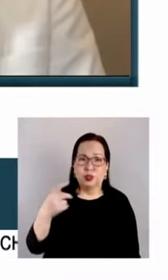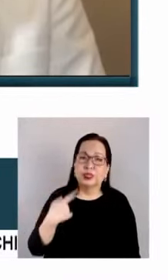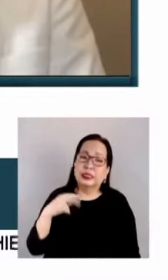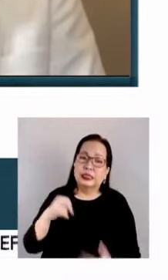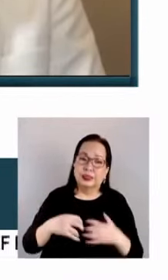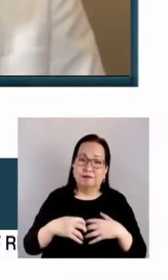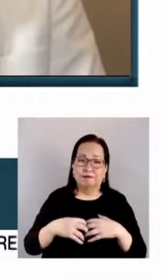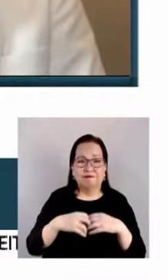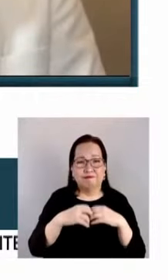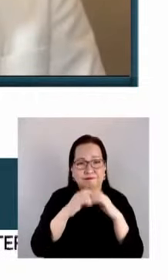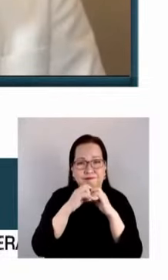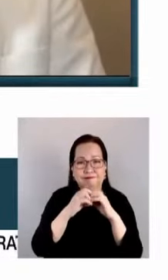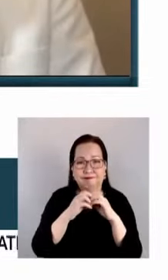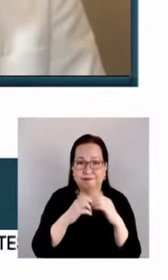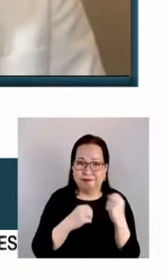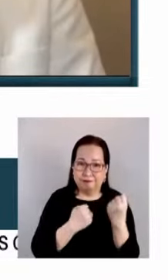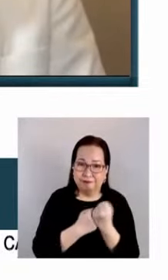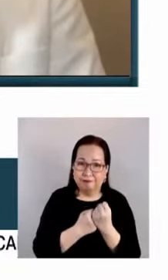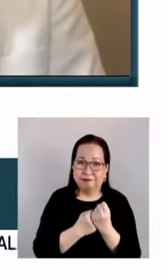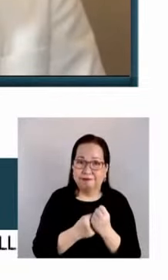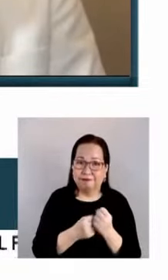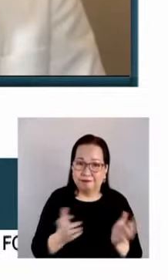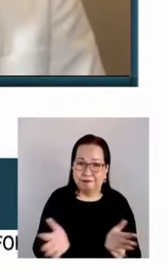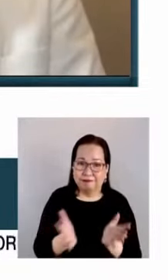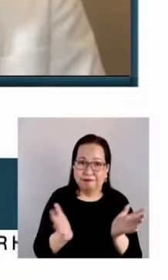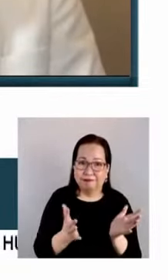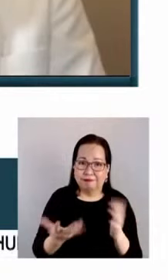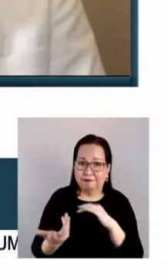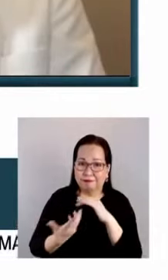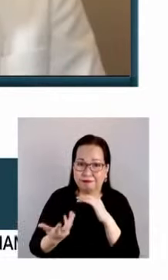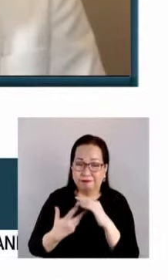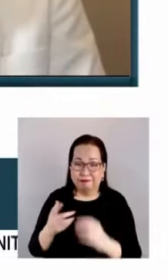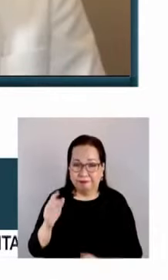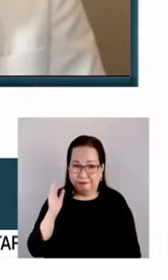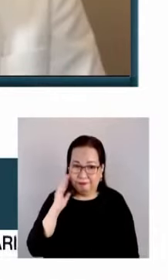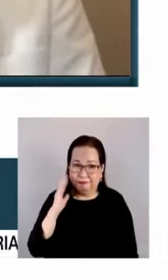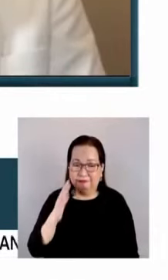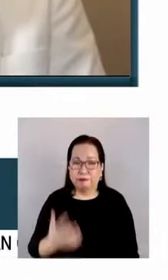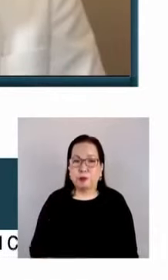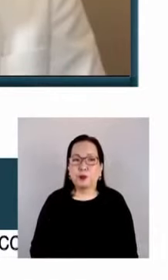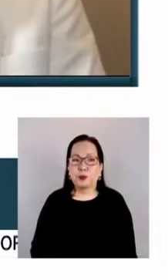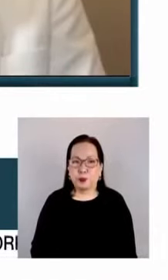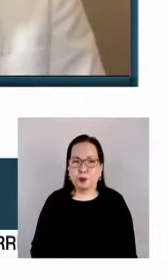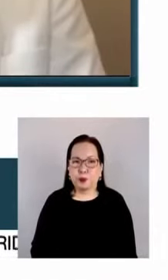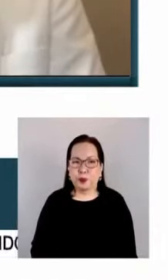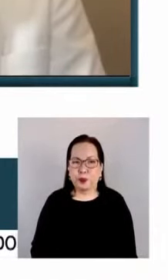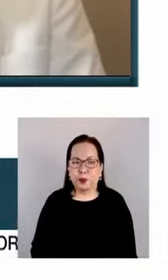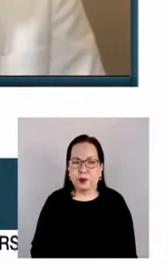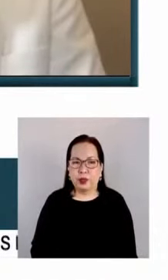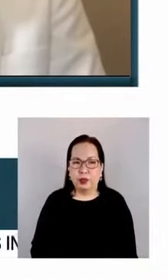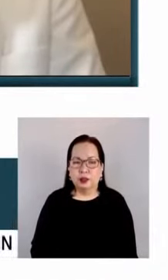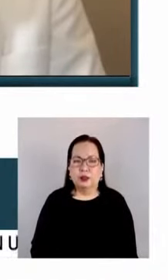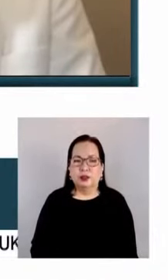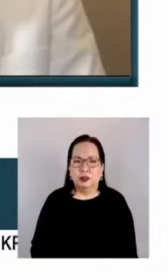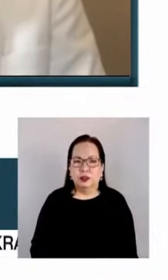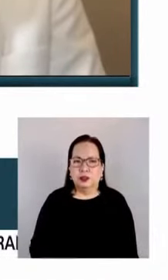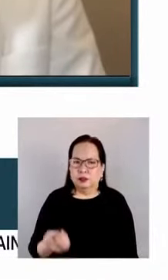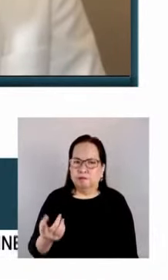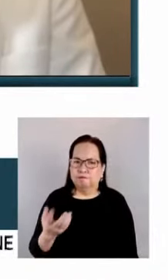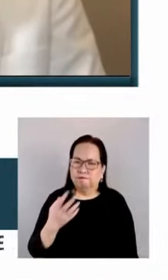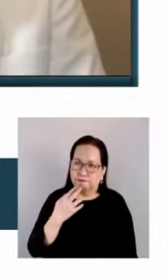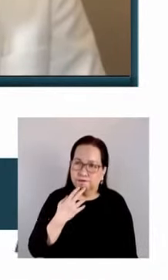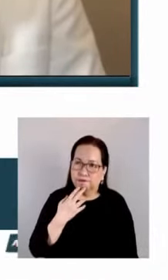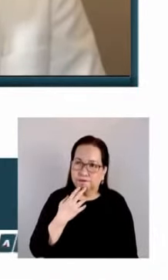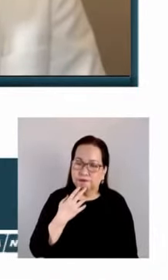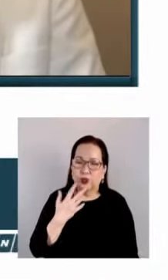well of, you know, of a boost, for lack of a better term, at this point. They're opening